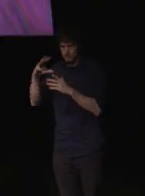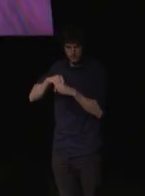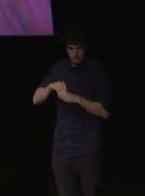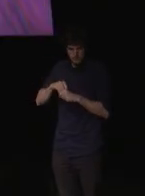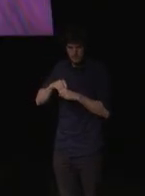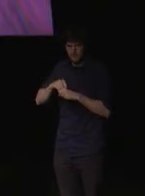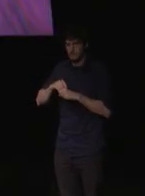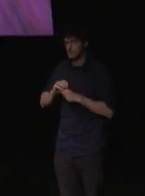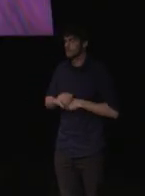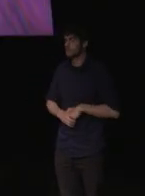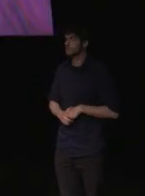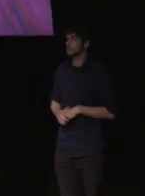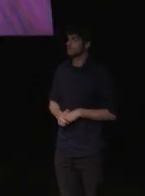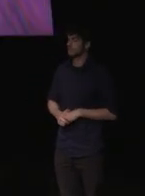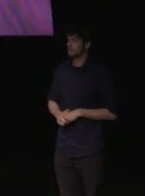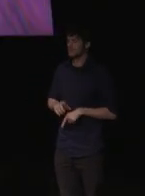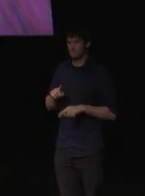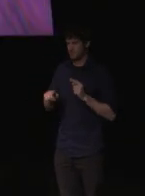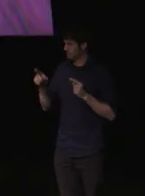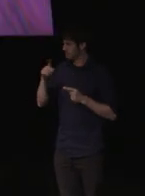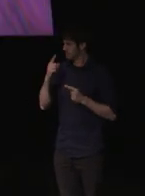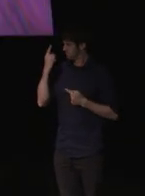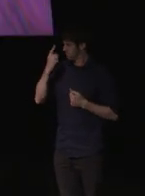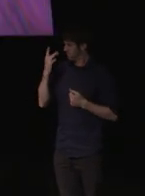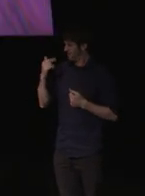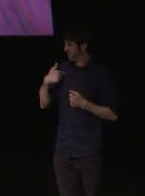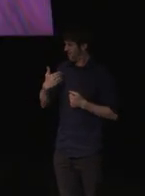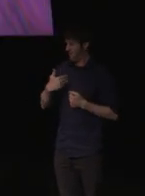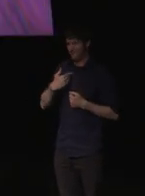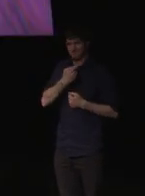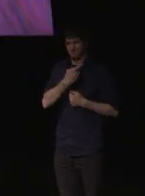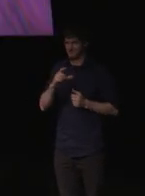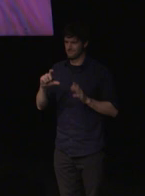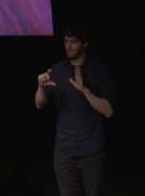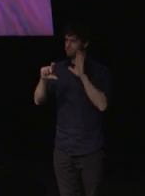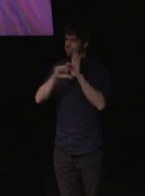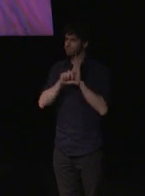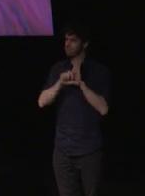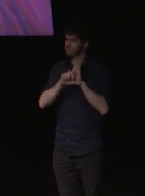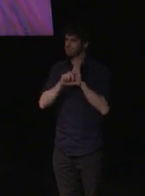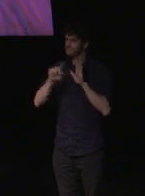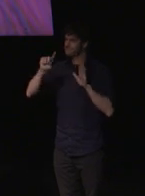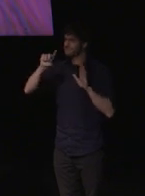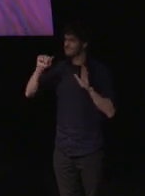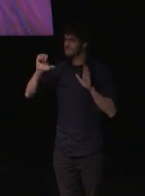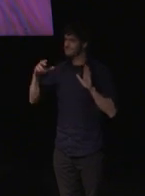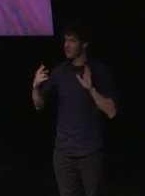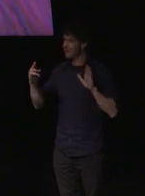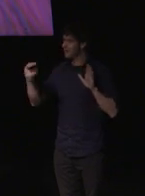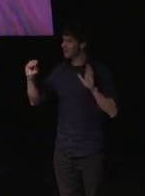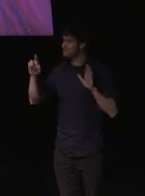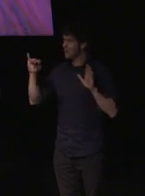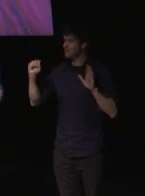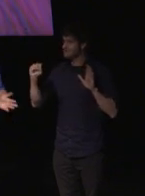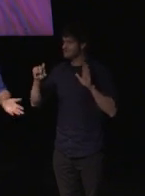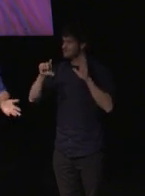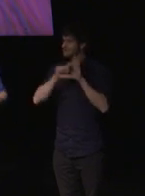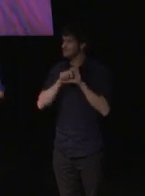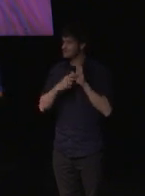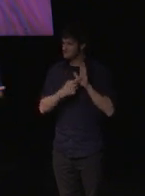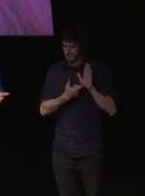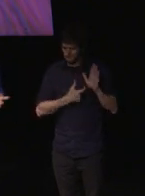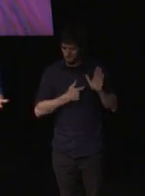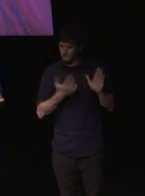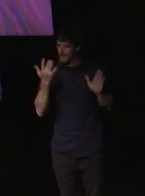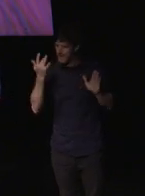But you're all probably wondering why I have this button up here of Zach Morris. And, you know, if most of you will not